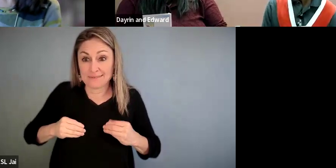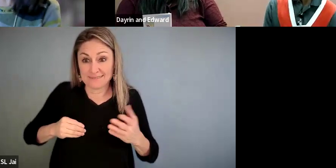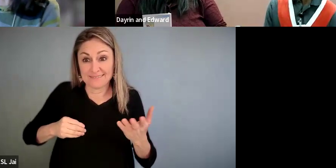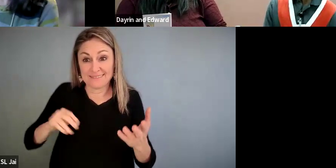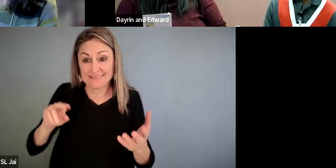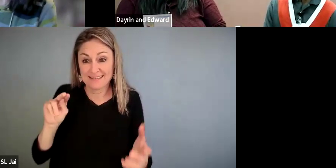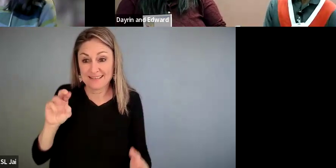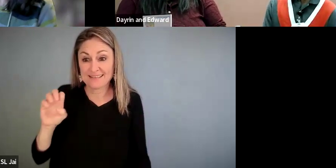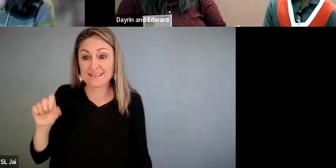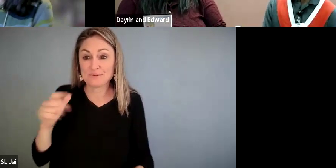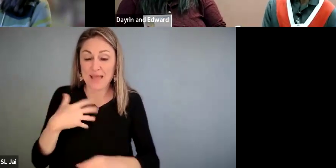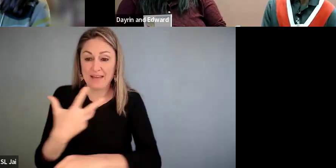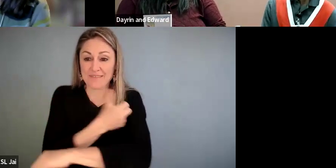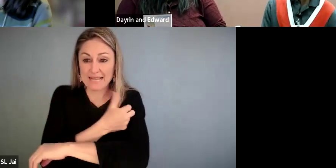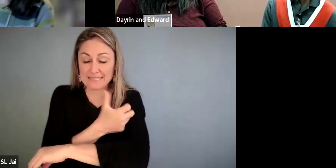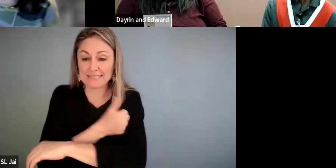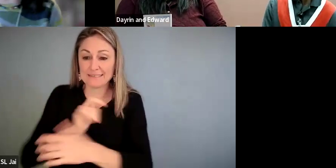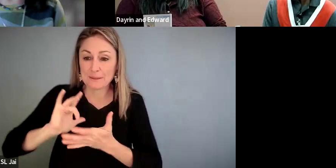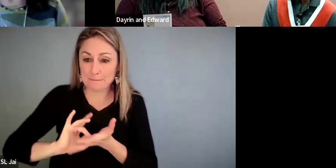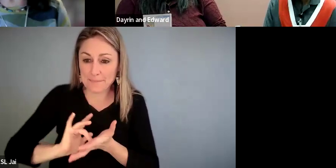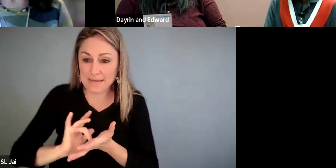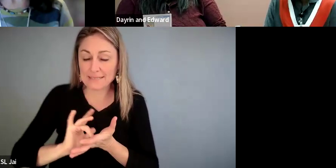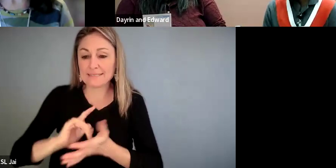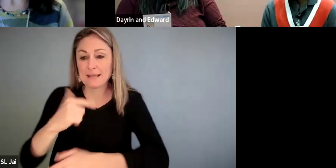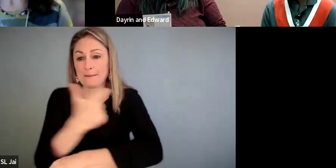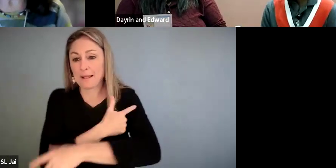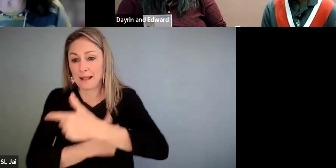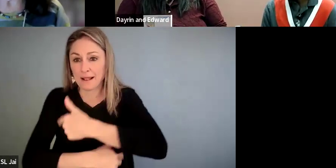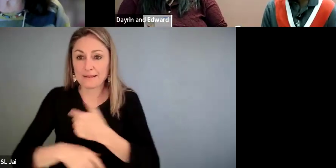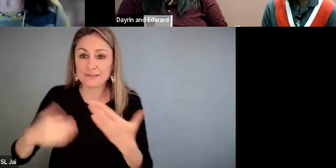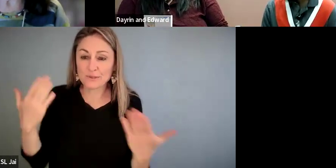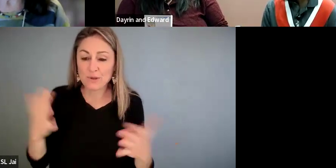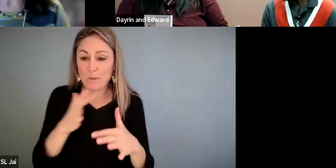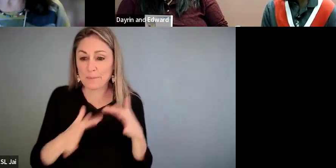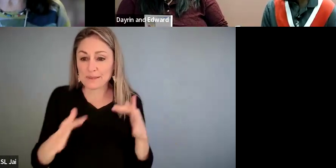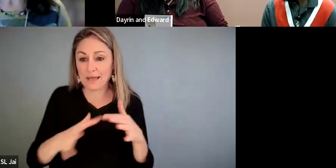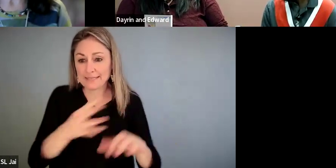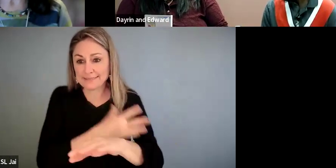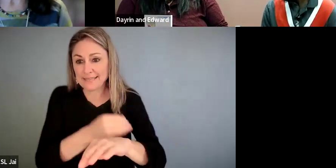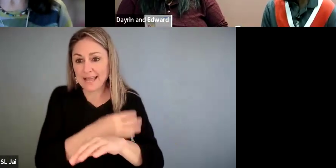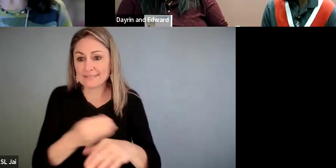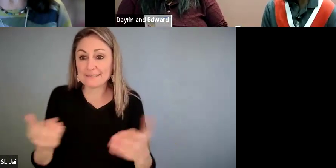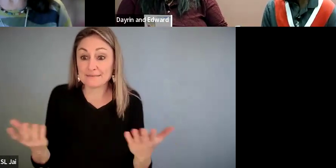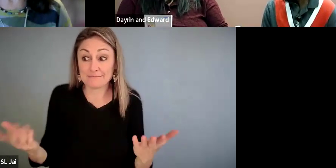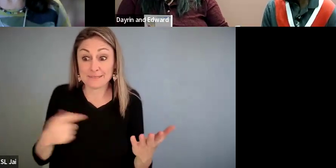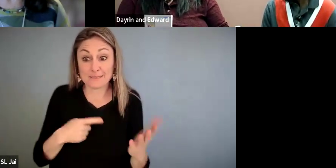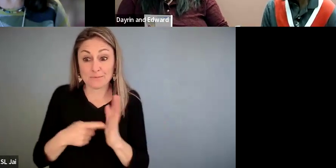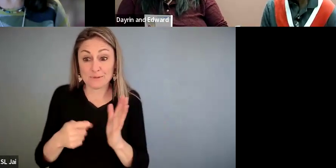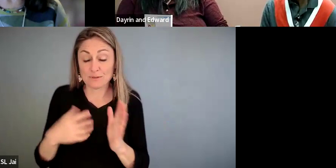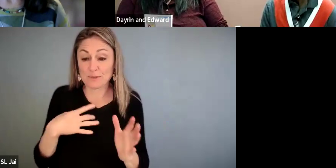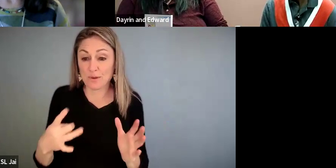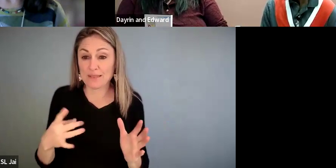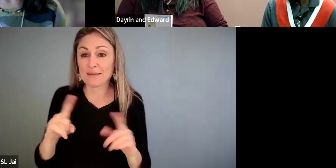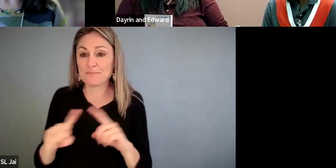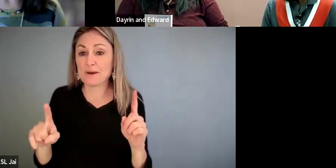needles, we have the vaccines and the blood test. So even we don't like it, but